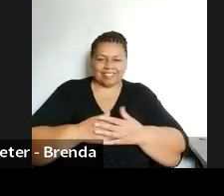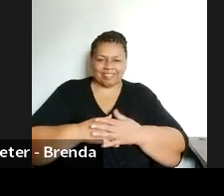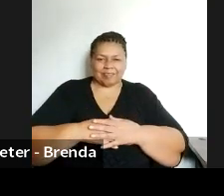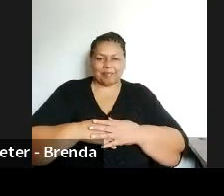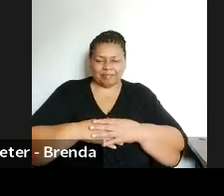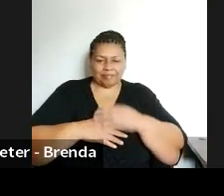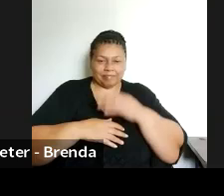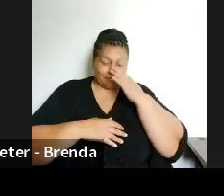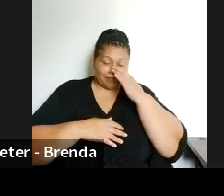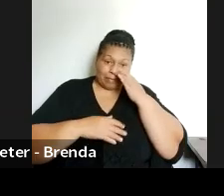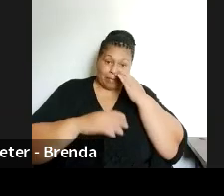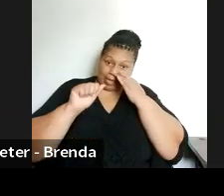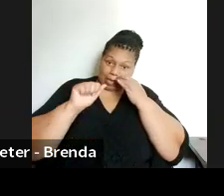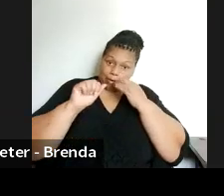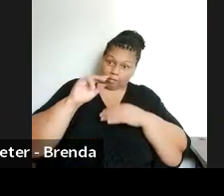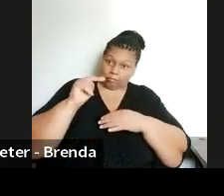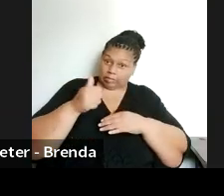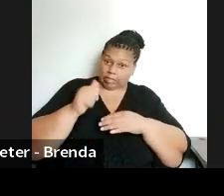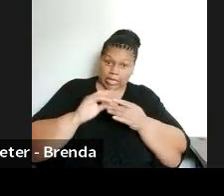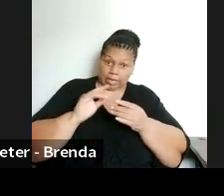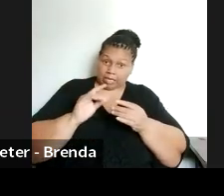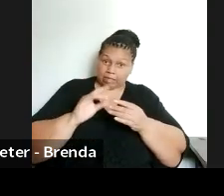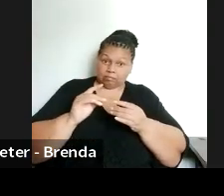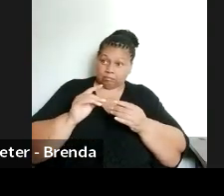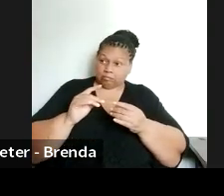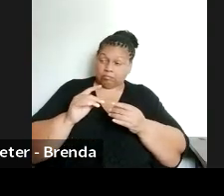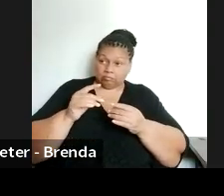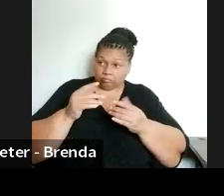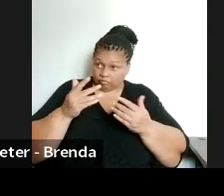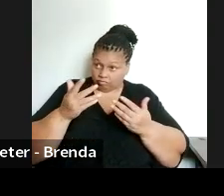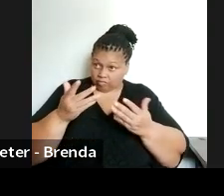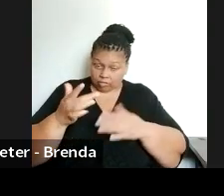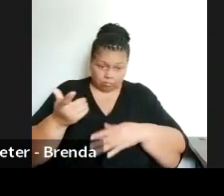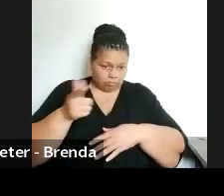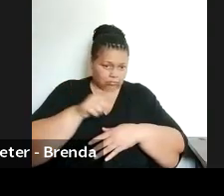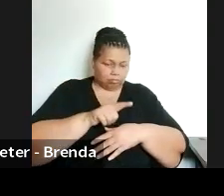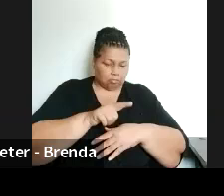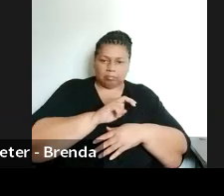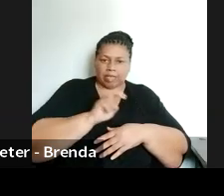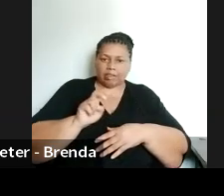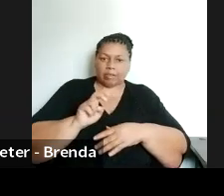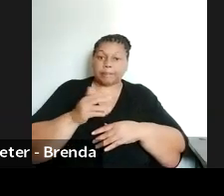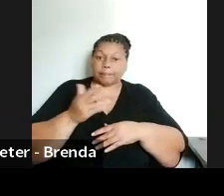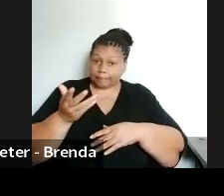Erin, any comments from you? And then we can go to the panel. Any closing remarks?